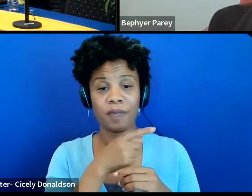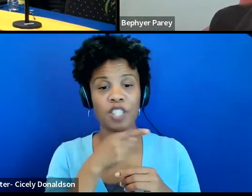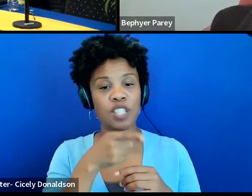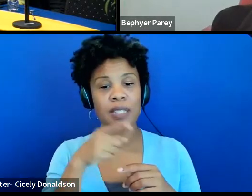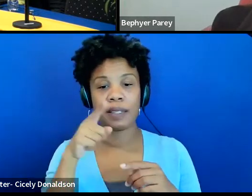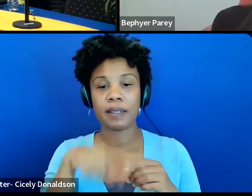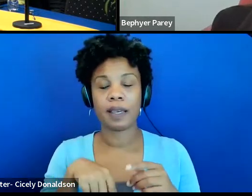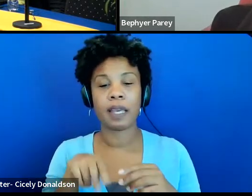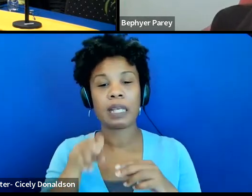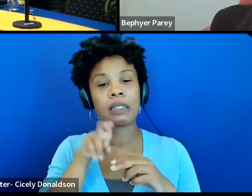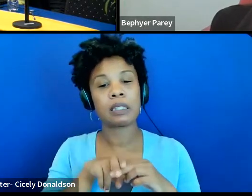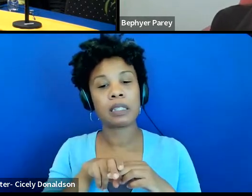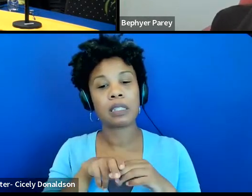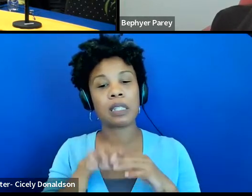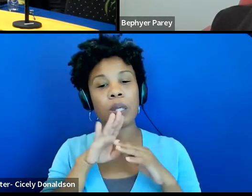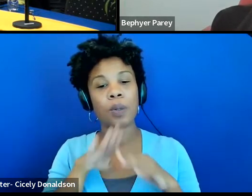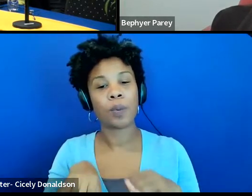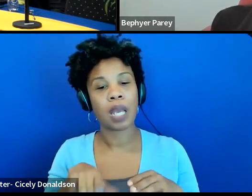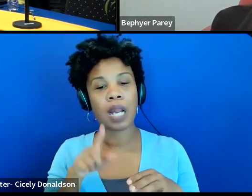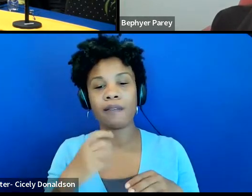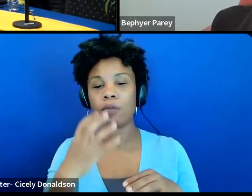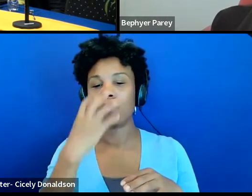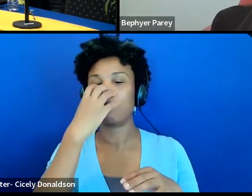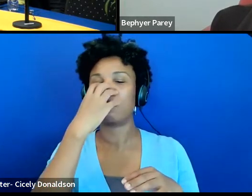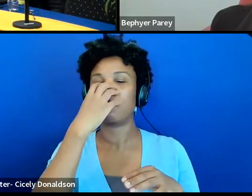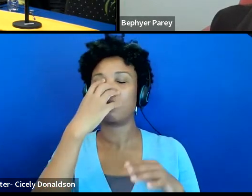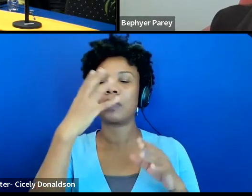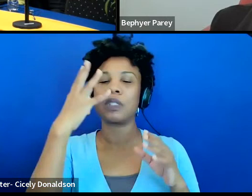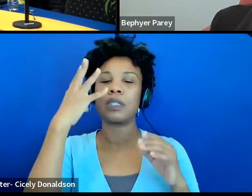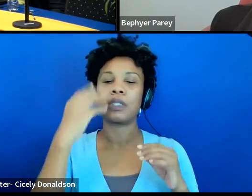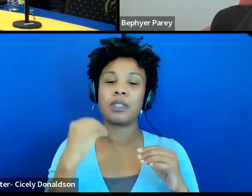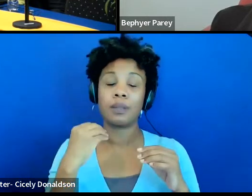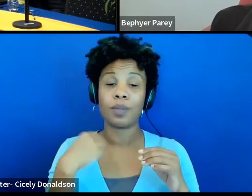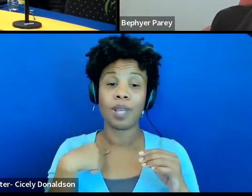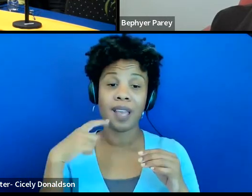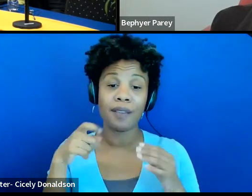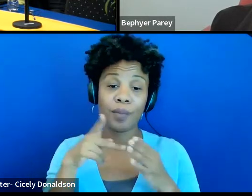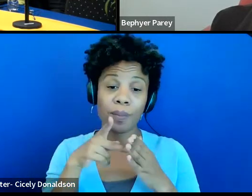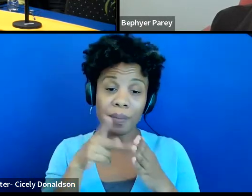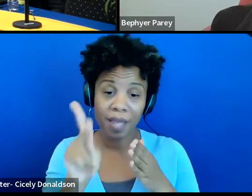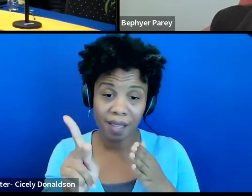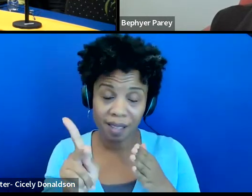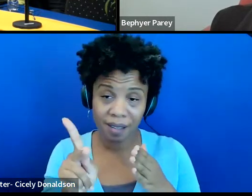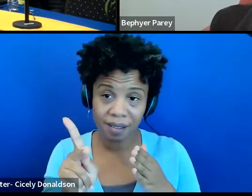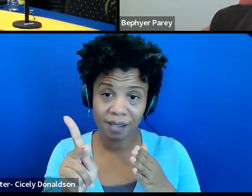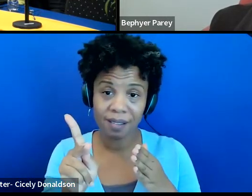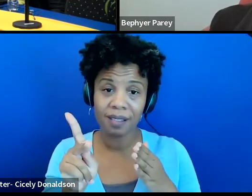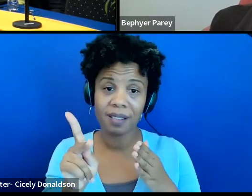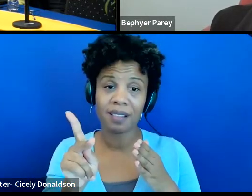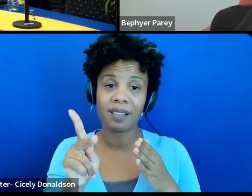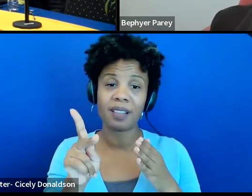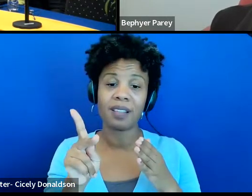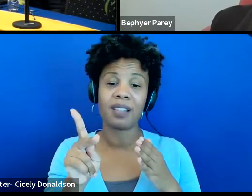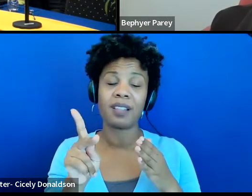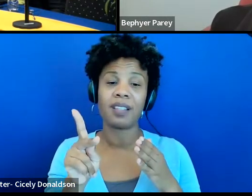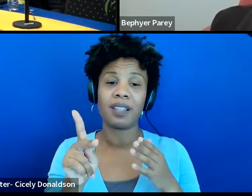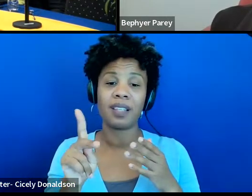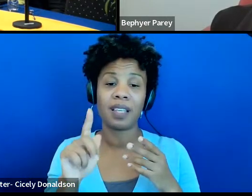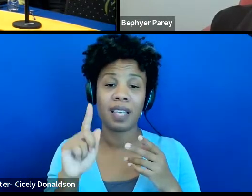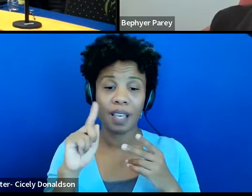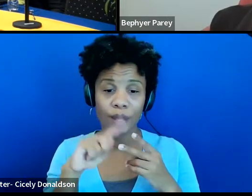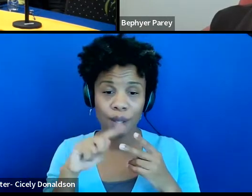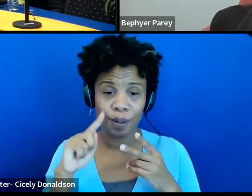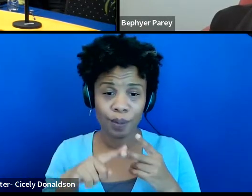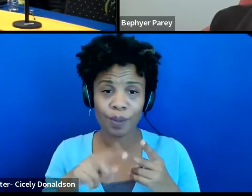herself. So I have to pay for the doctor to do anesthetic and pay for the dental work.